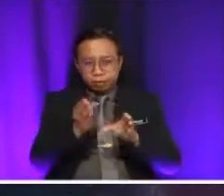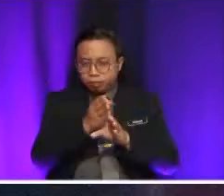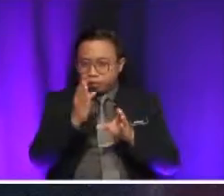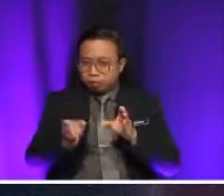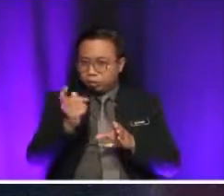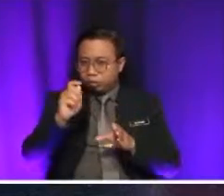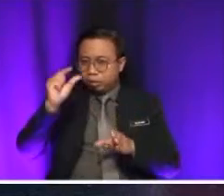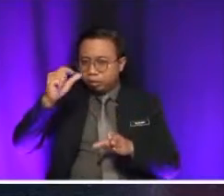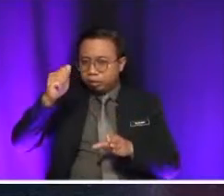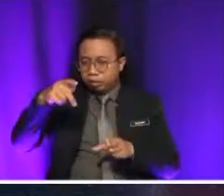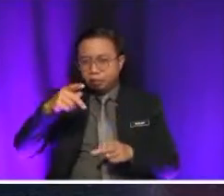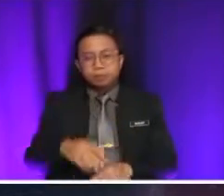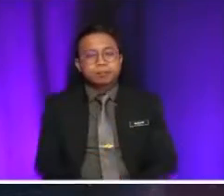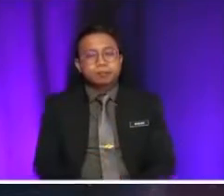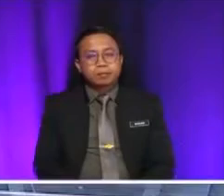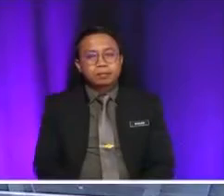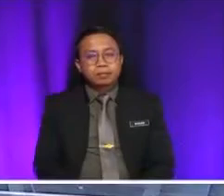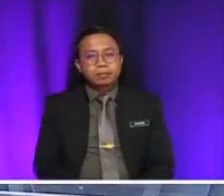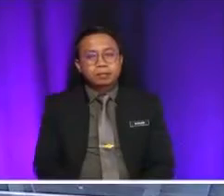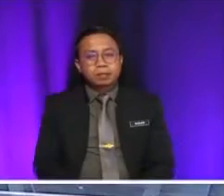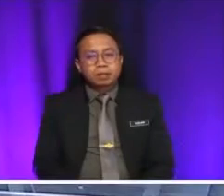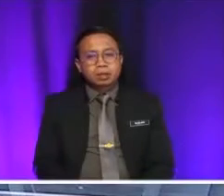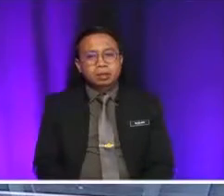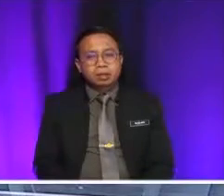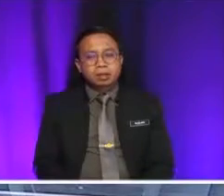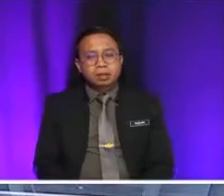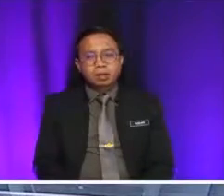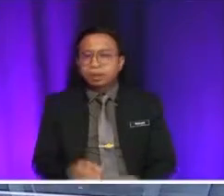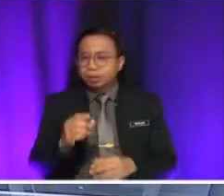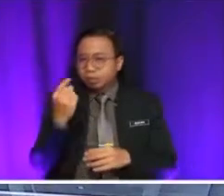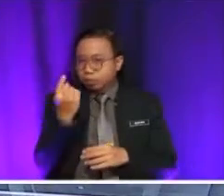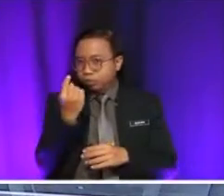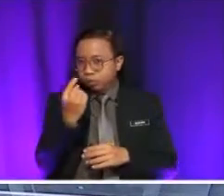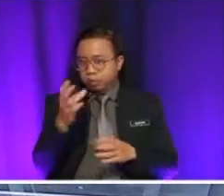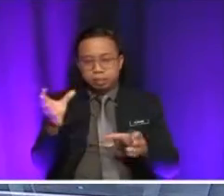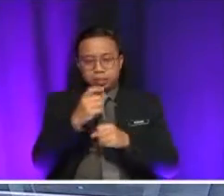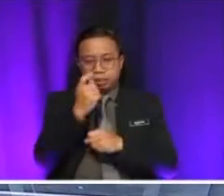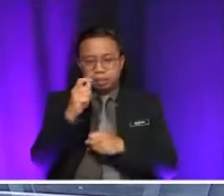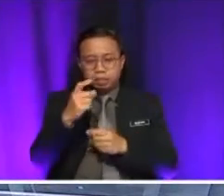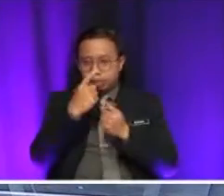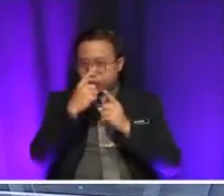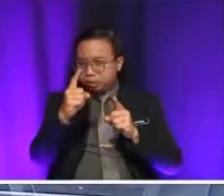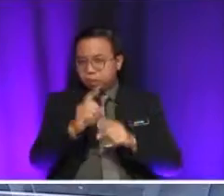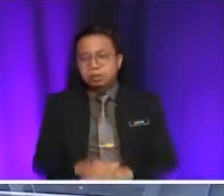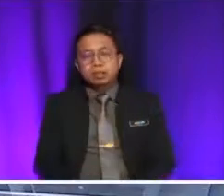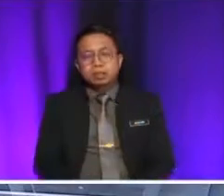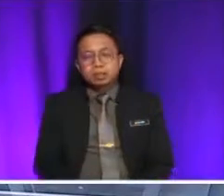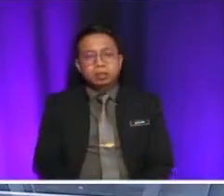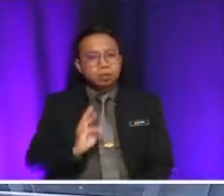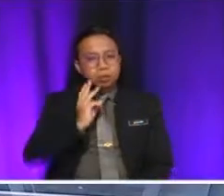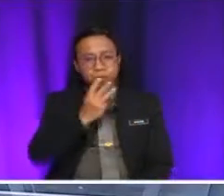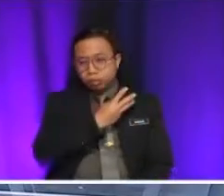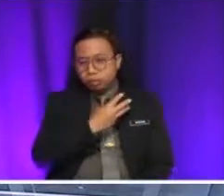gap. Right, wow. It took me a while to actually get the answer, but you're right. As soon as you said that we have